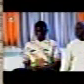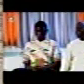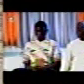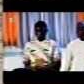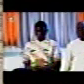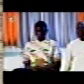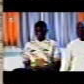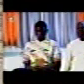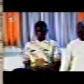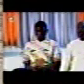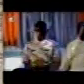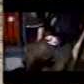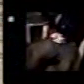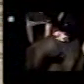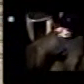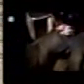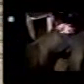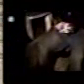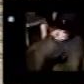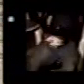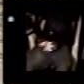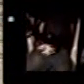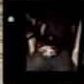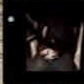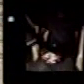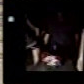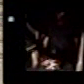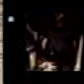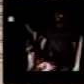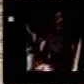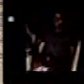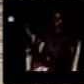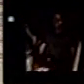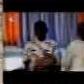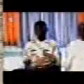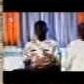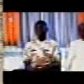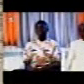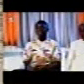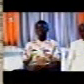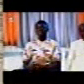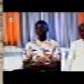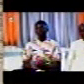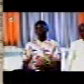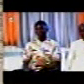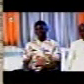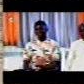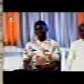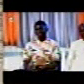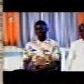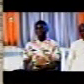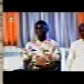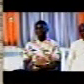shall never be late. I want you to bow down your head now and tell the Lord, anything that will hinder my prayer, Lord,